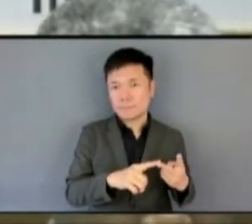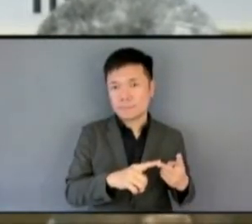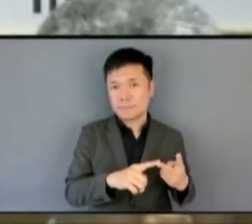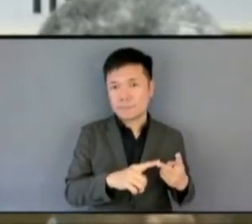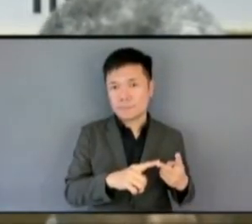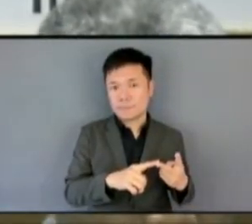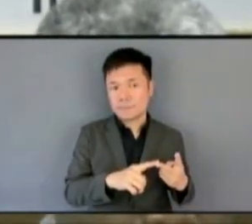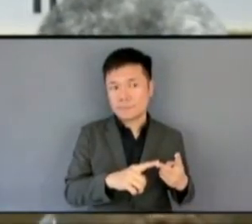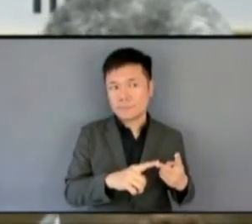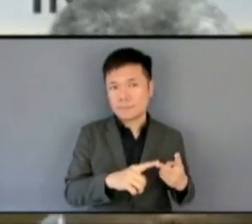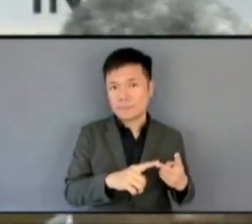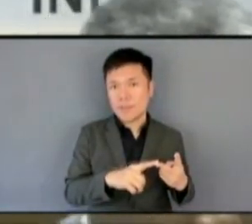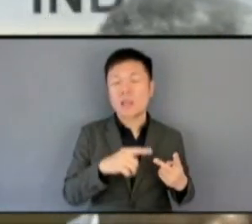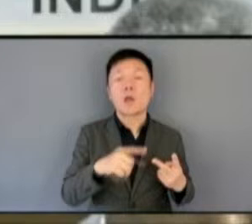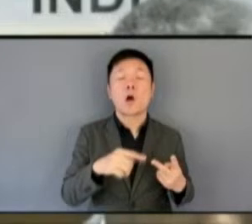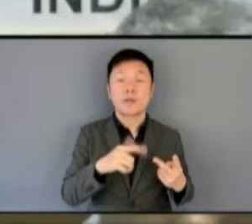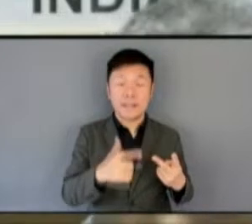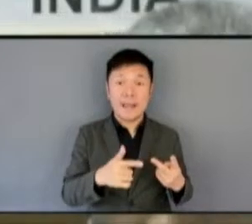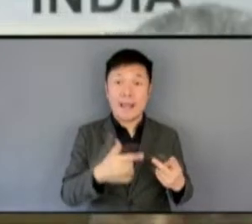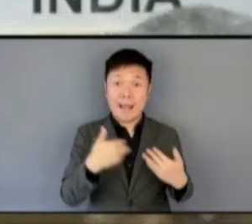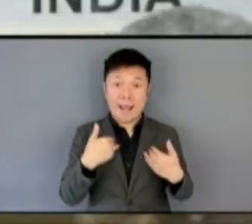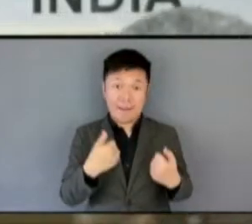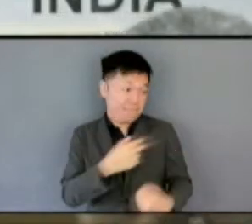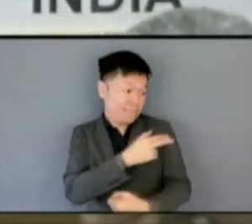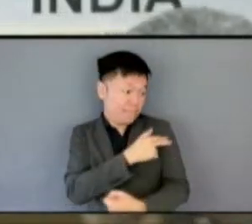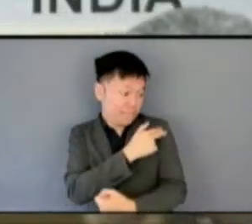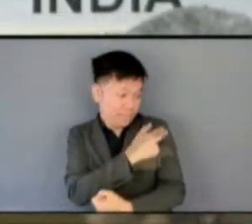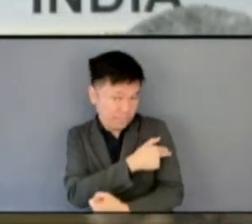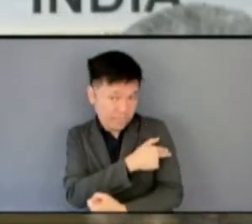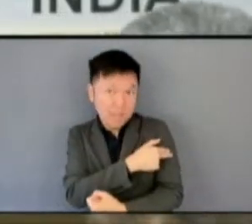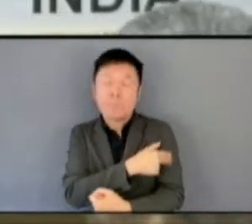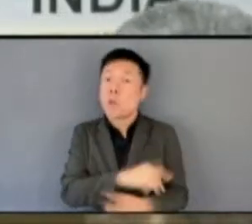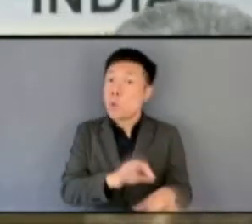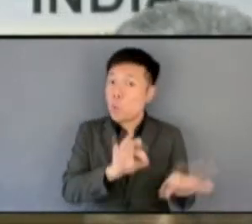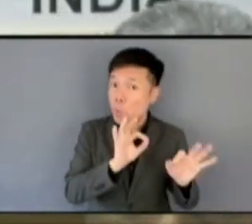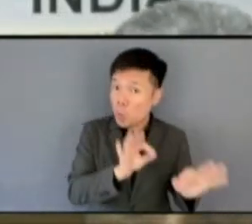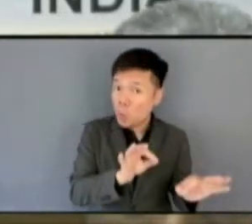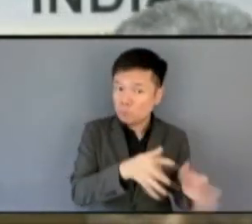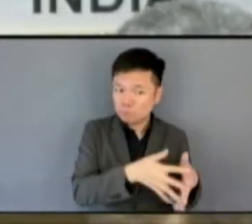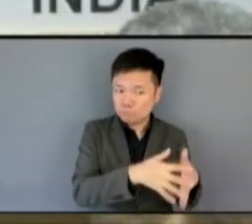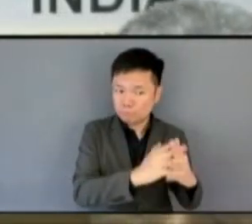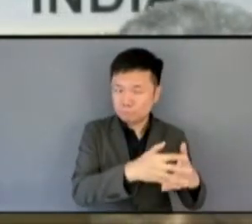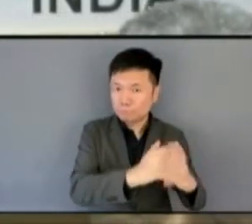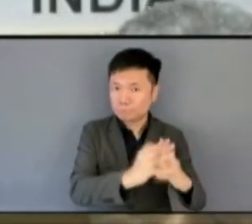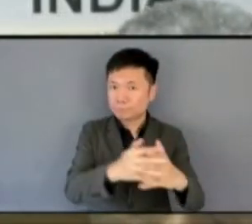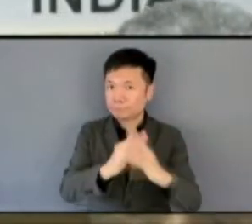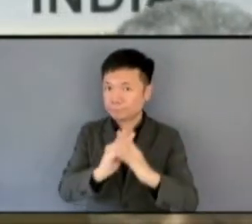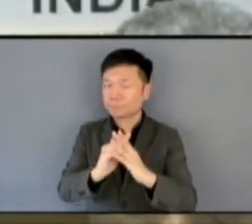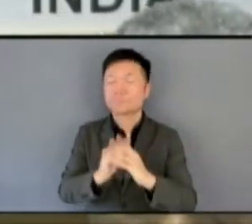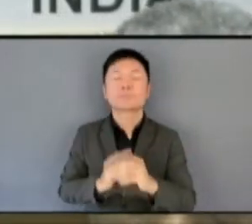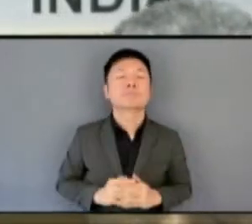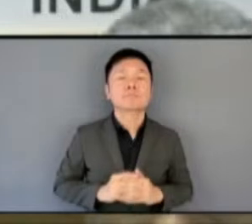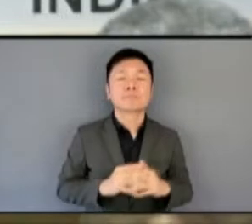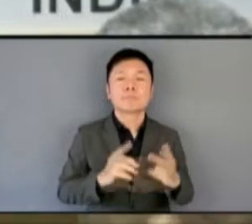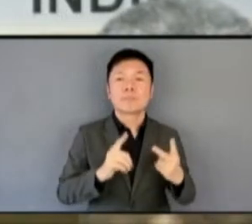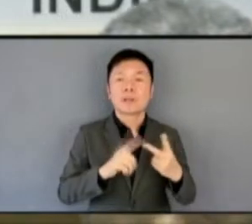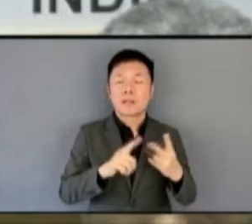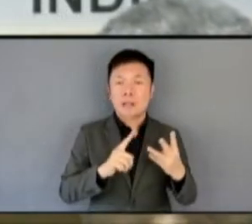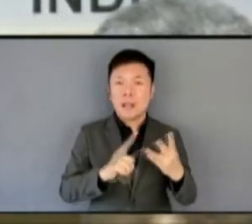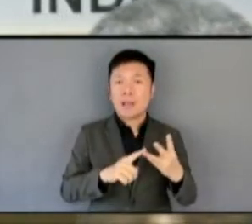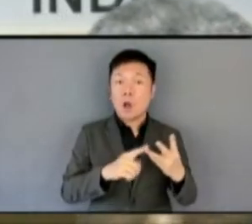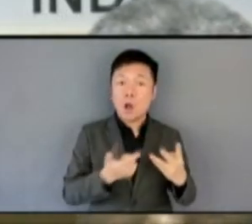institutionalization of the health services that has resulted in better health outcomes and increase in institutional